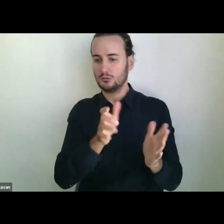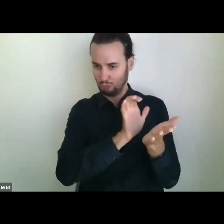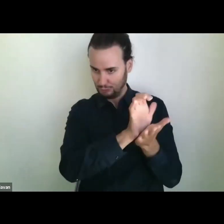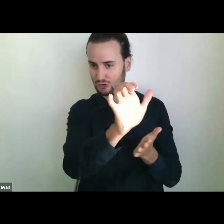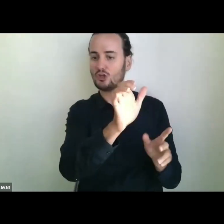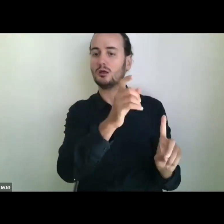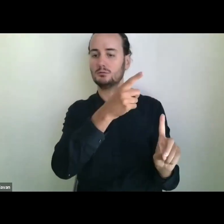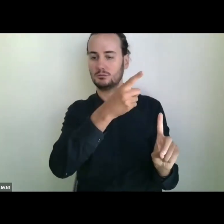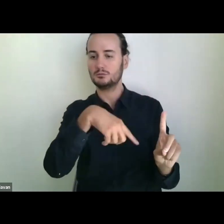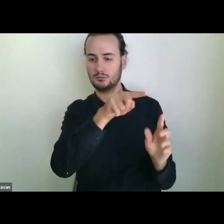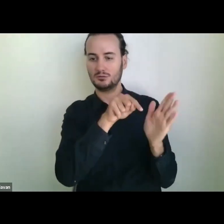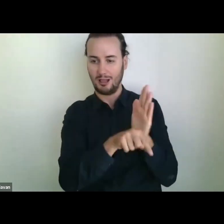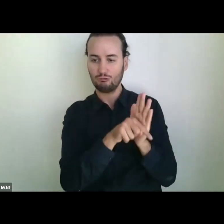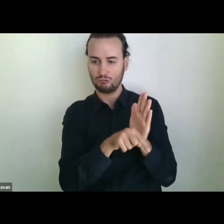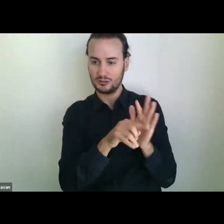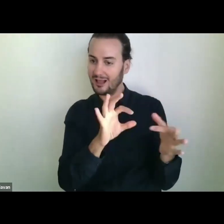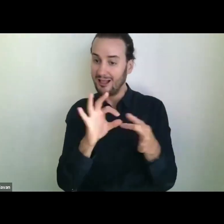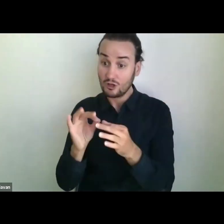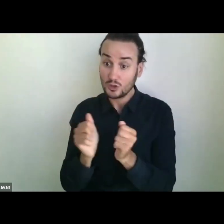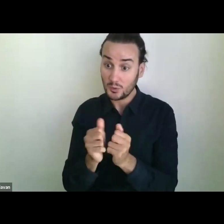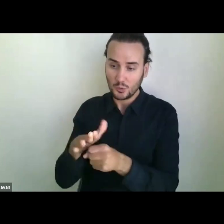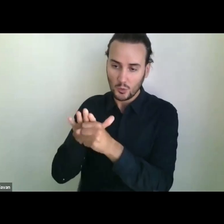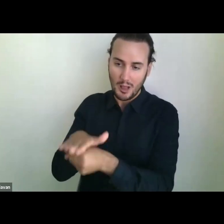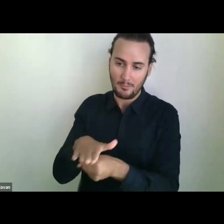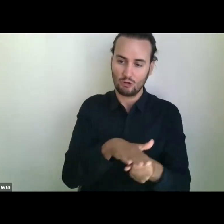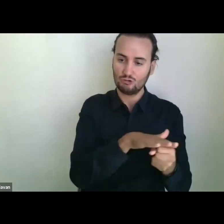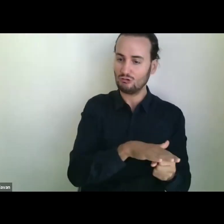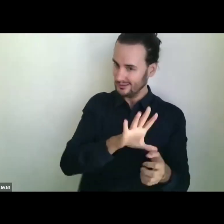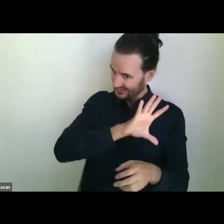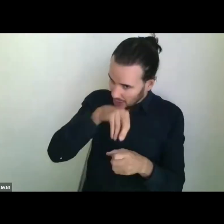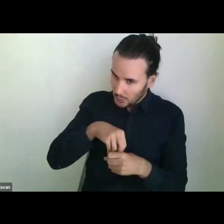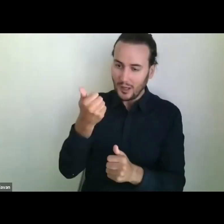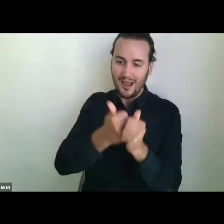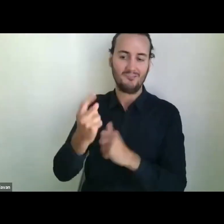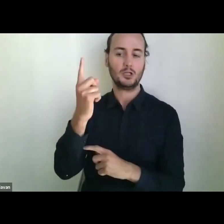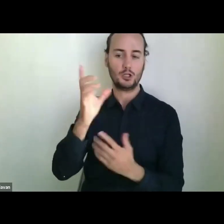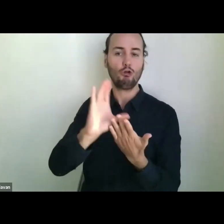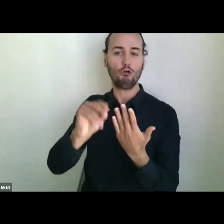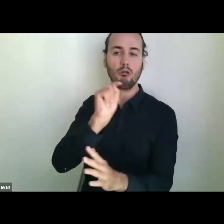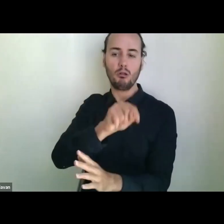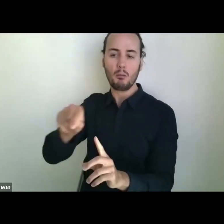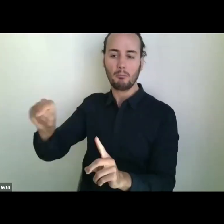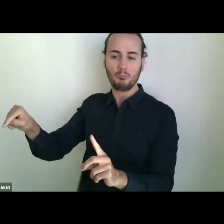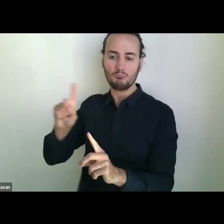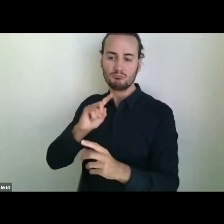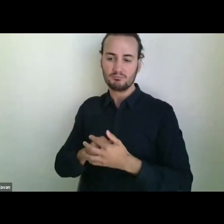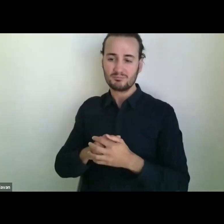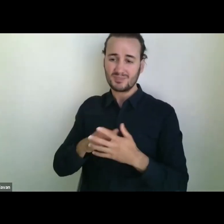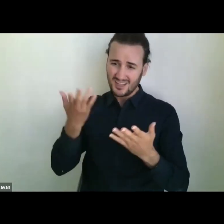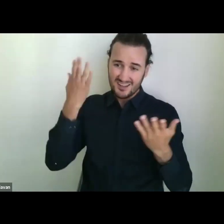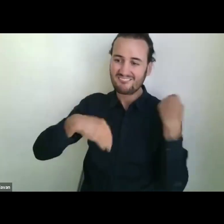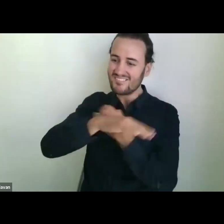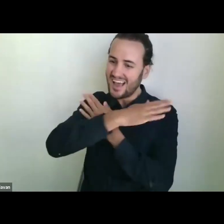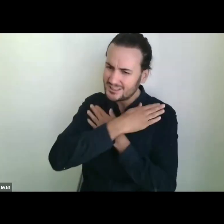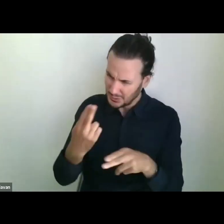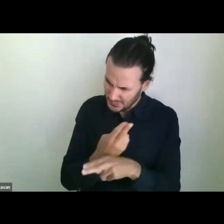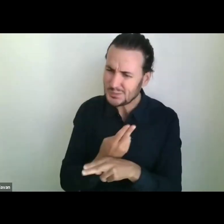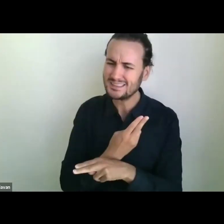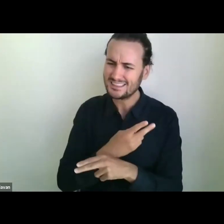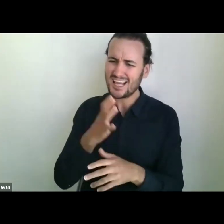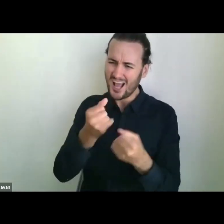part of every curriculum. Let us wear our keffiyehs in solidarity against all forms of colonialism,